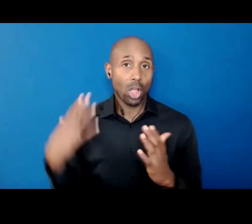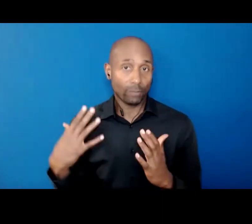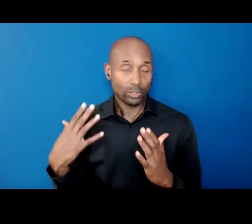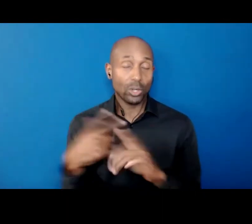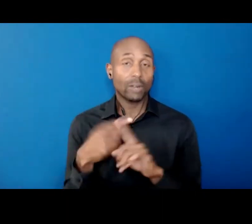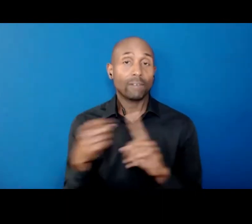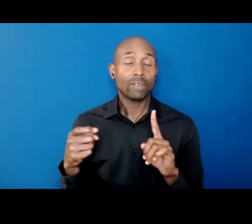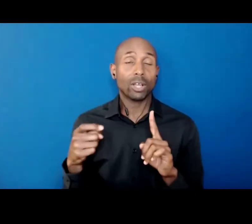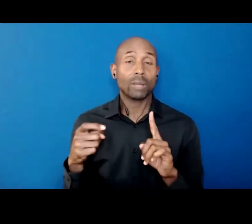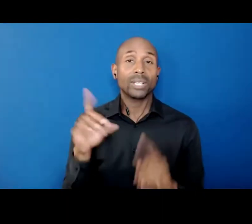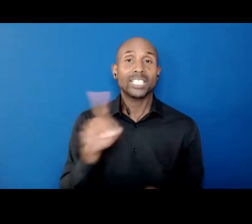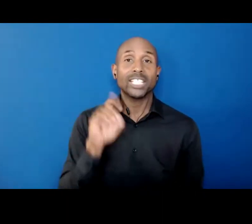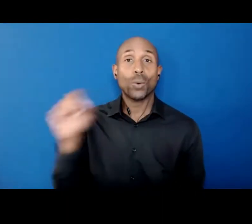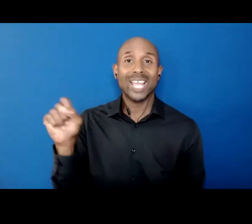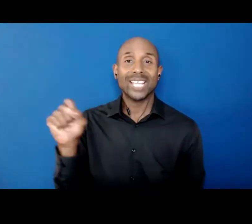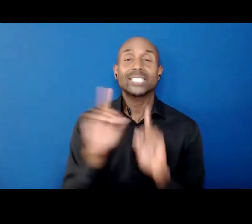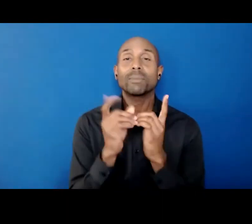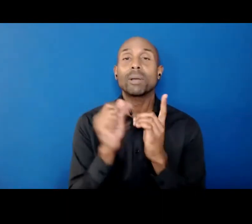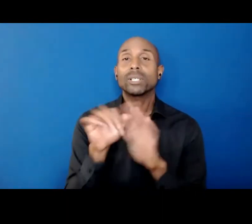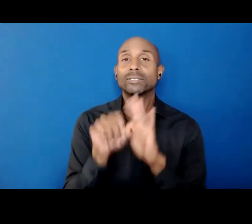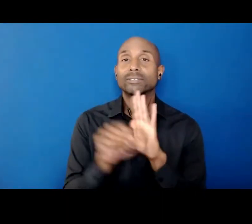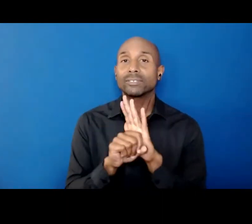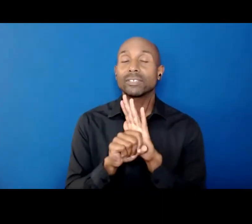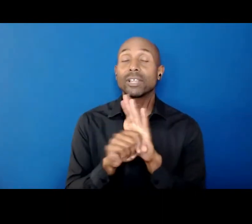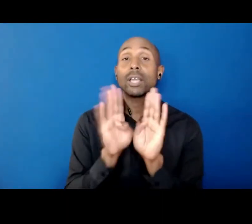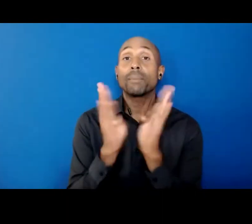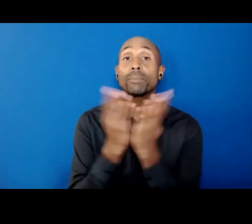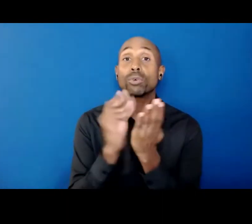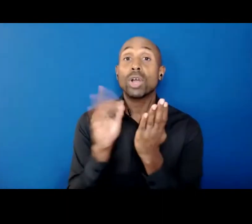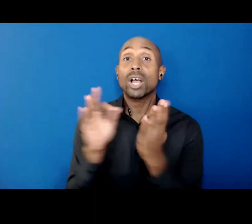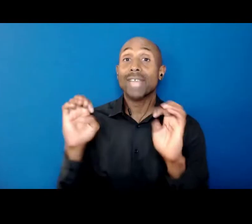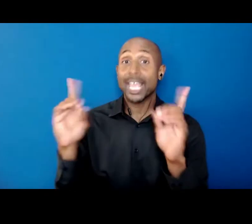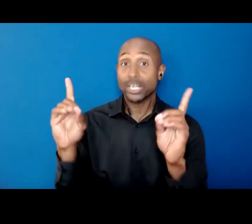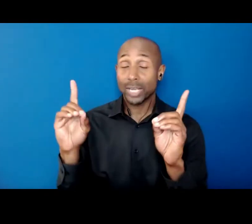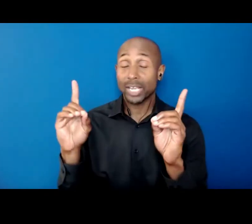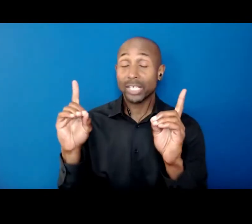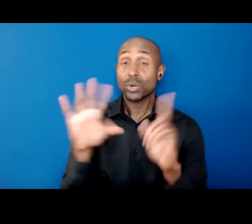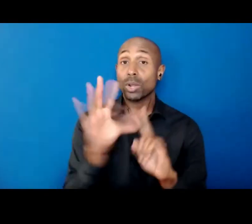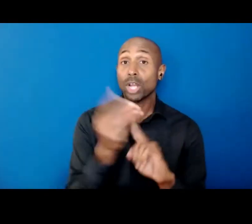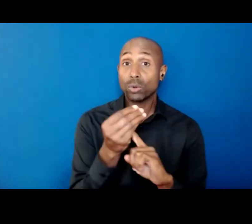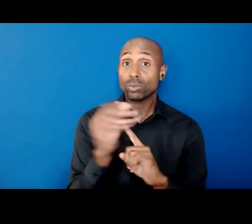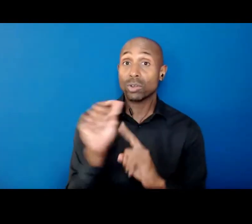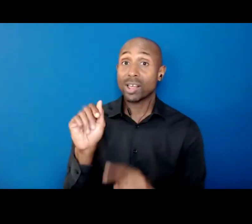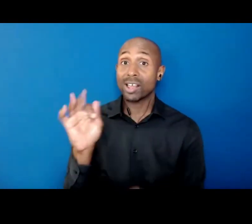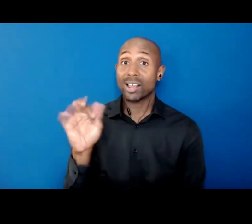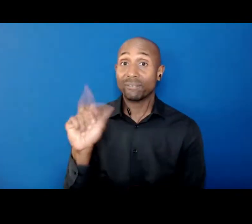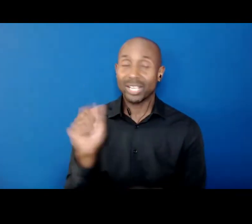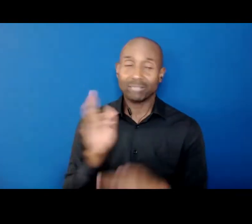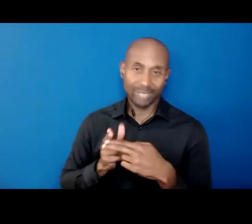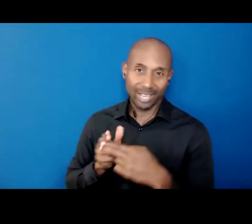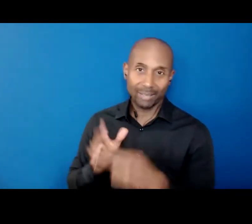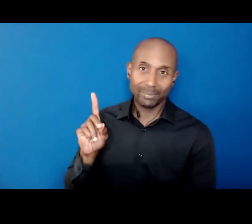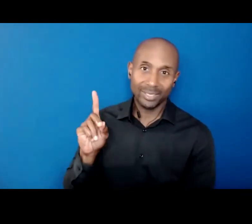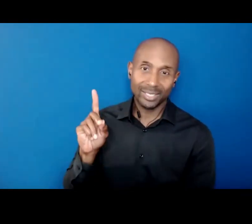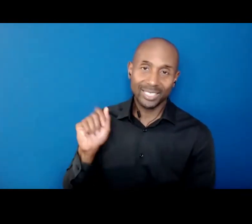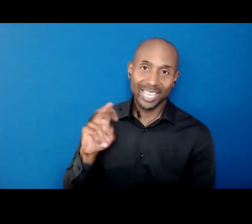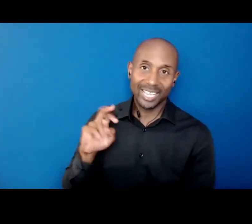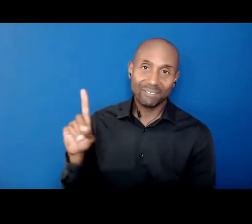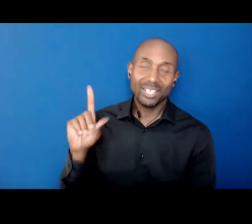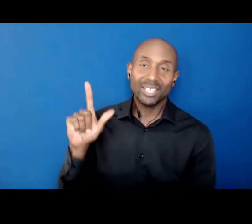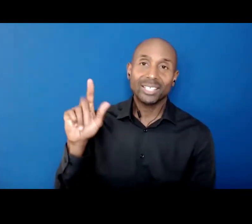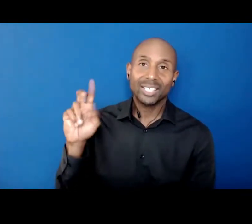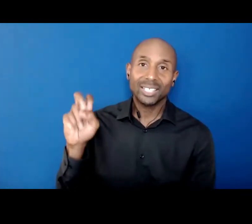Department of State's Bureau of Educational and Cultural Affairs, David Levin, with us today, and our NCDE team,